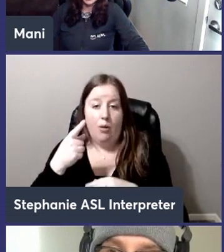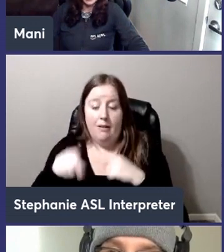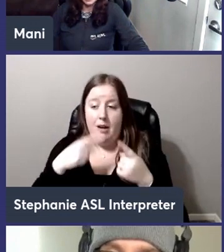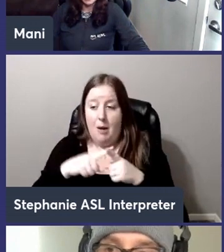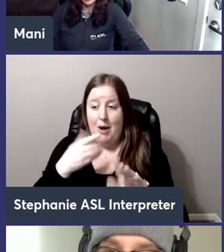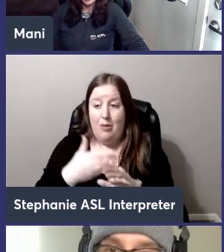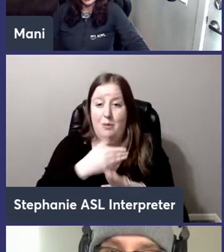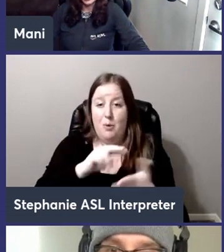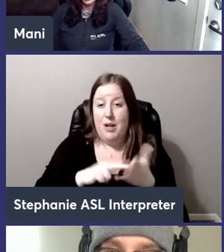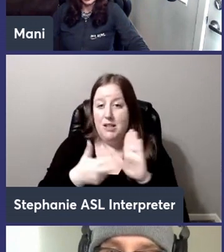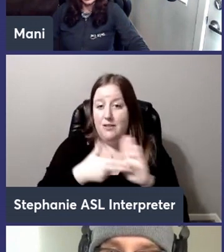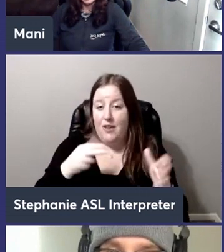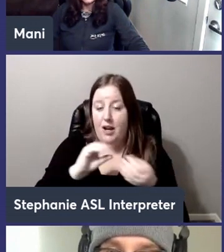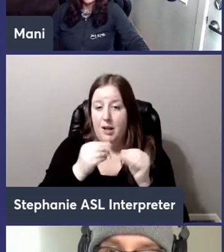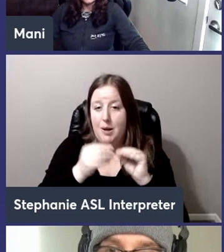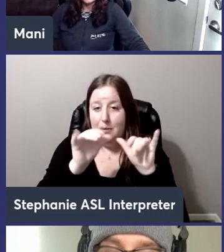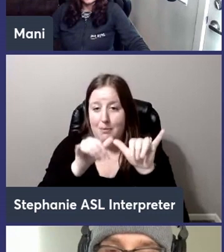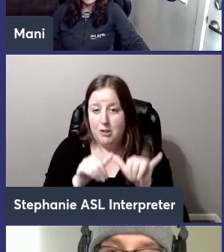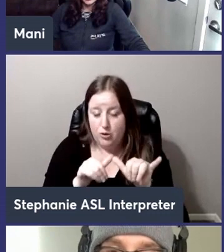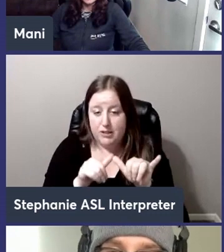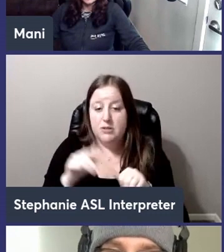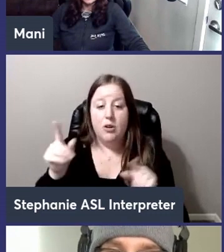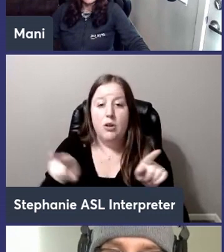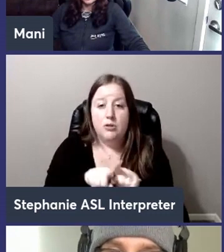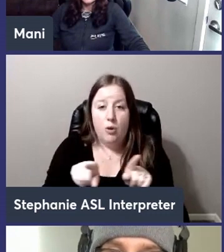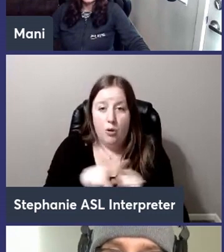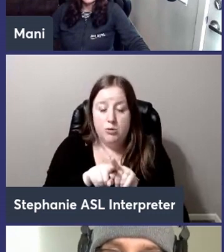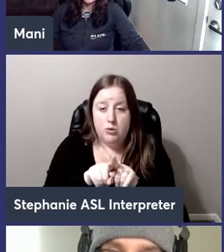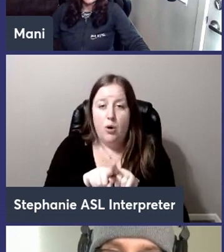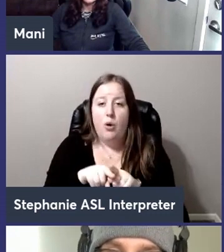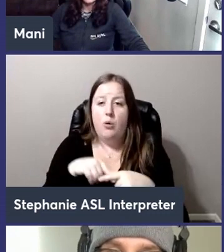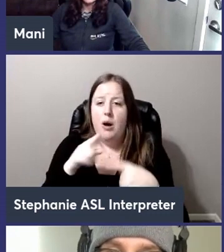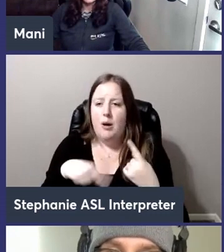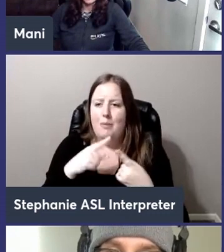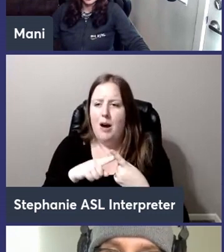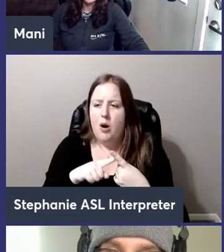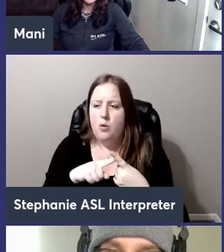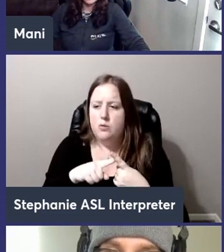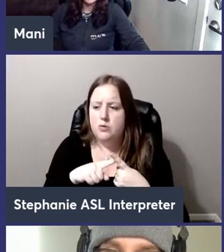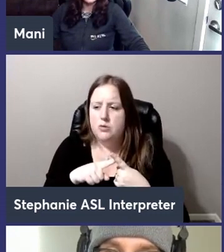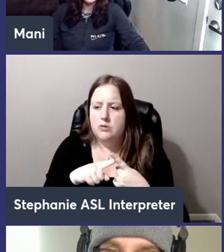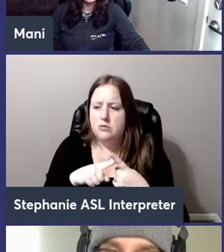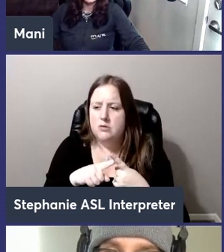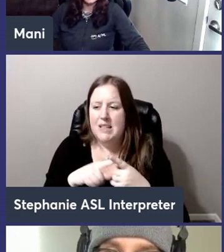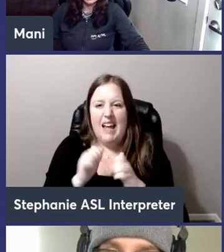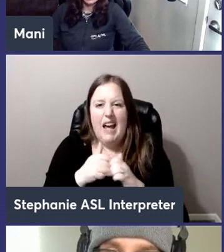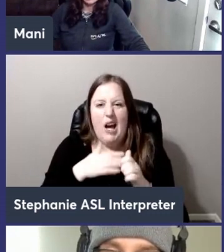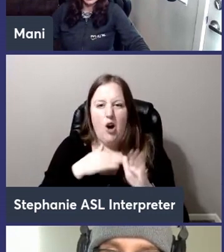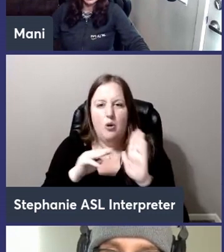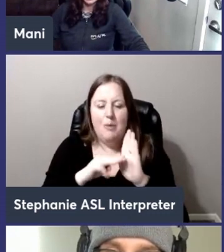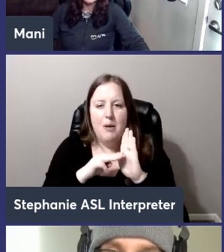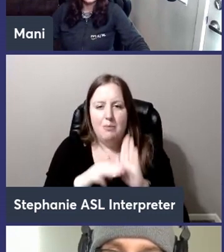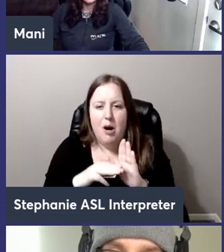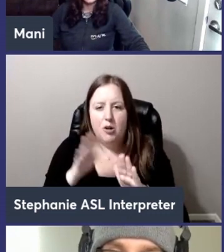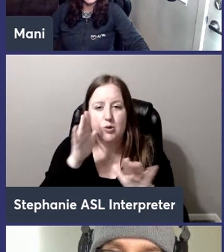predefined metrics, Steve, as you mentioned. It's also about how my models can scale. Are they ready to